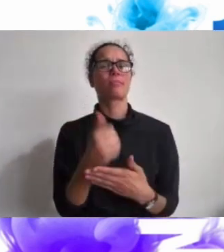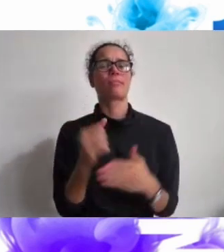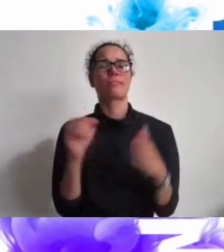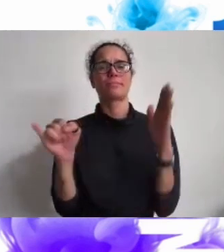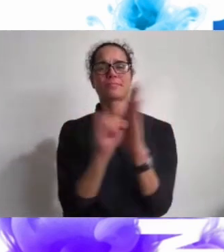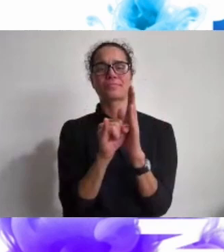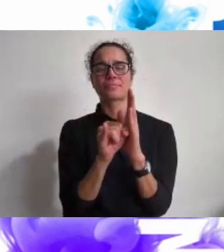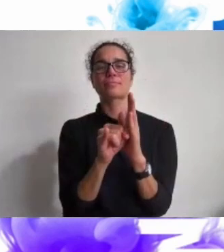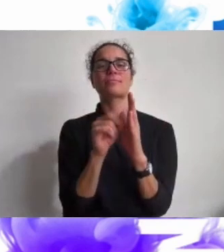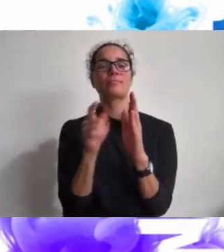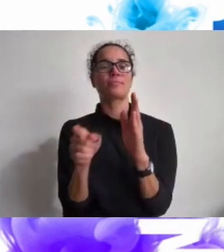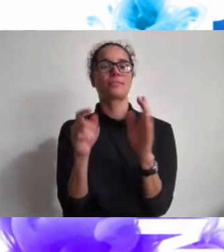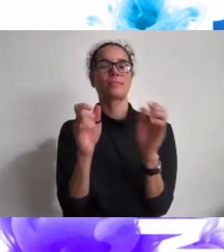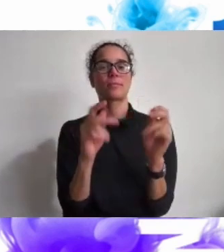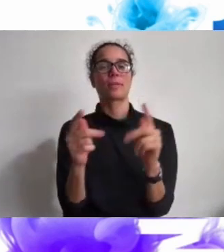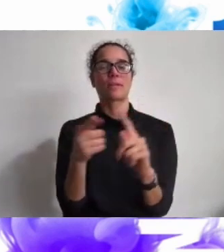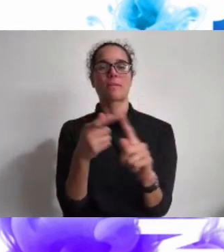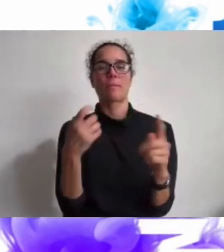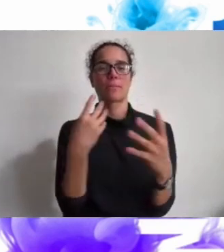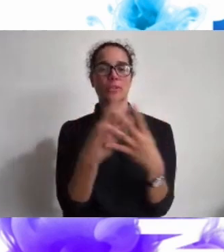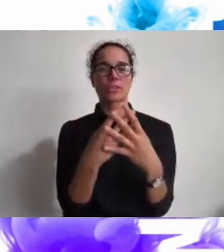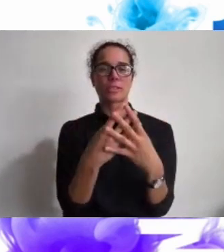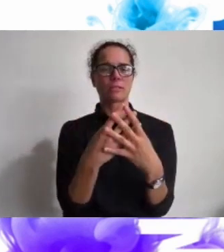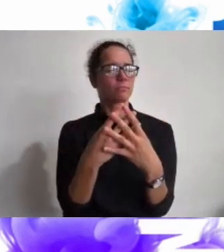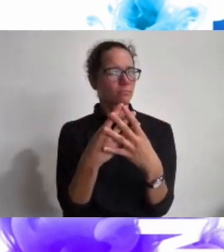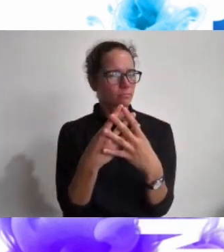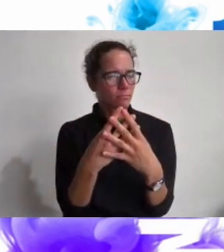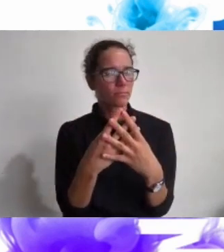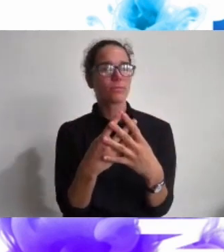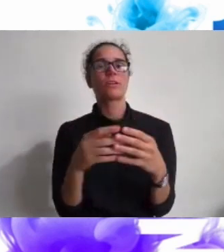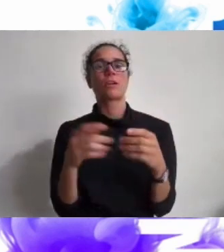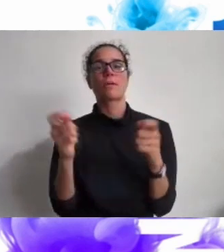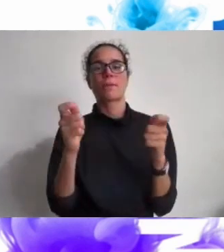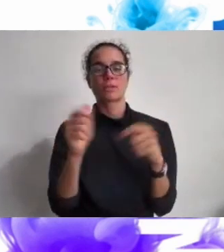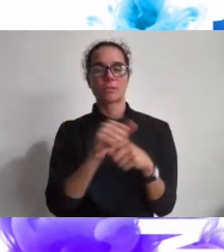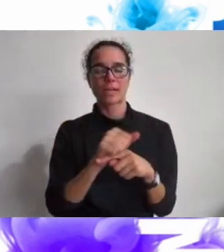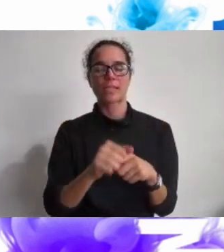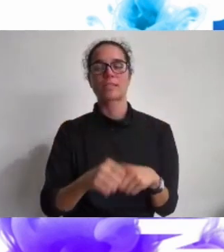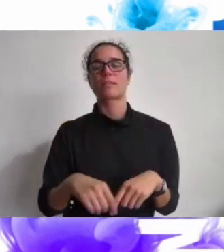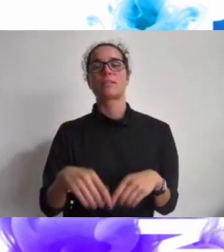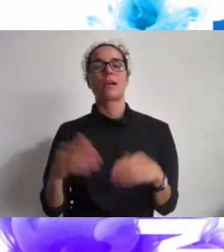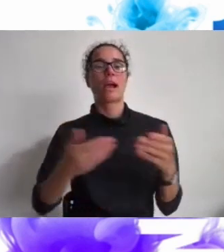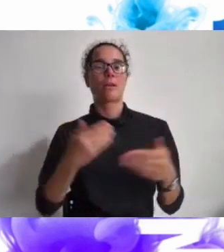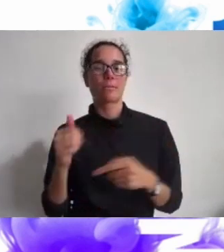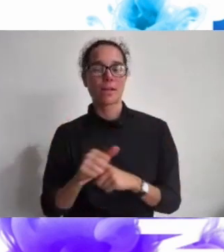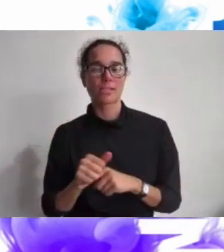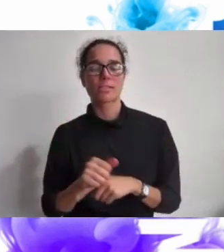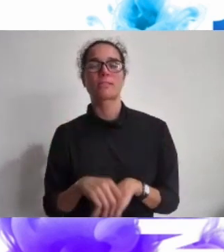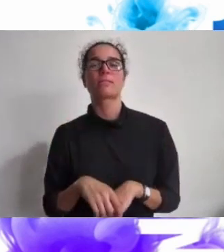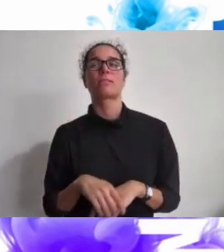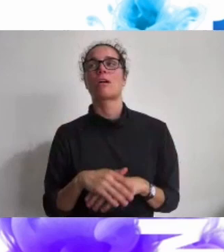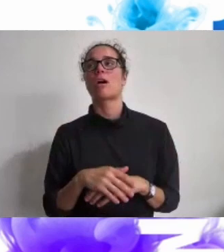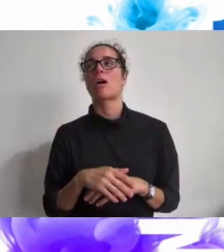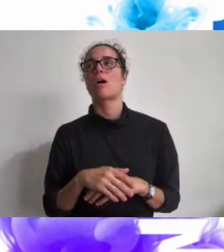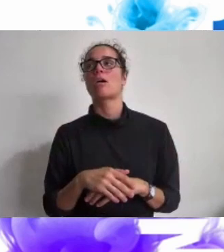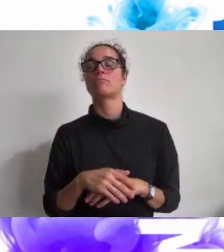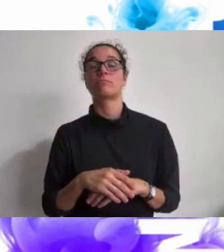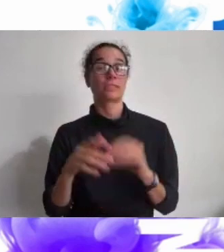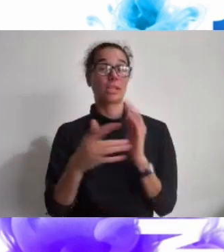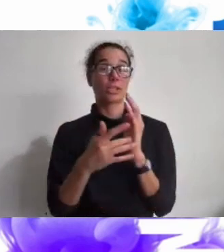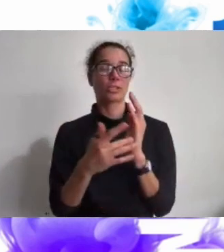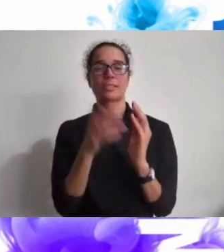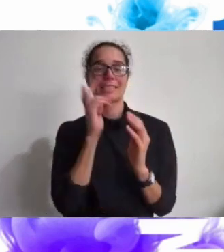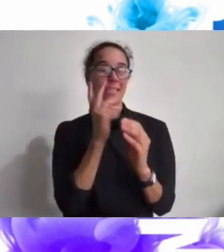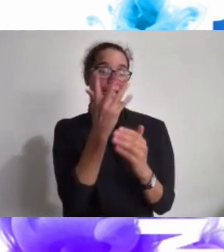from accommodations, accessibility, management training, hiring practices, and even technology. And so by recognizing these gaps